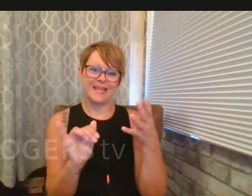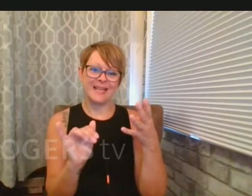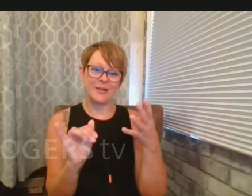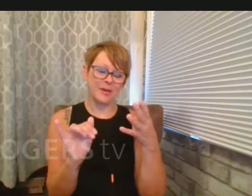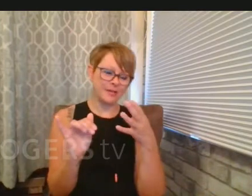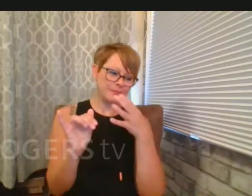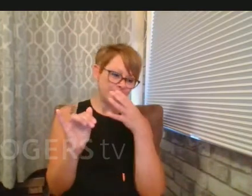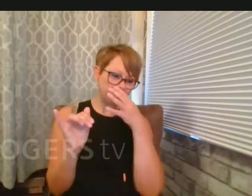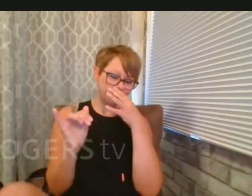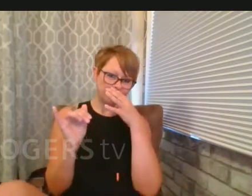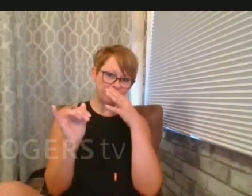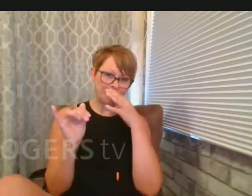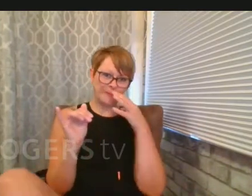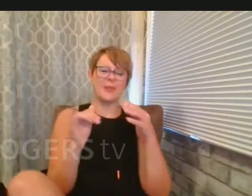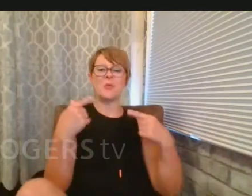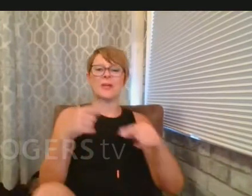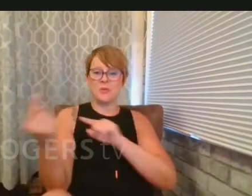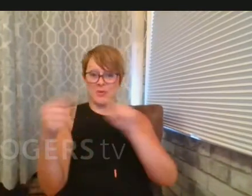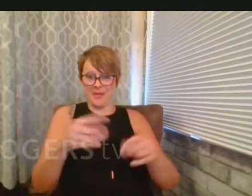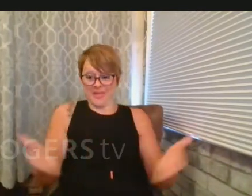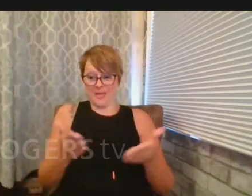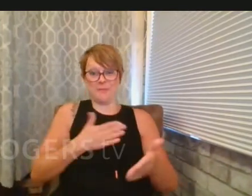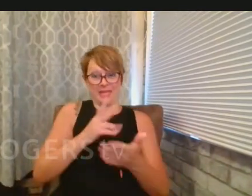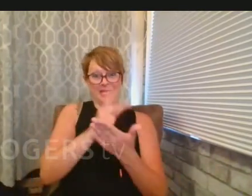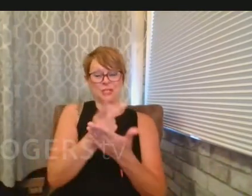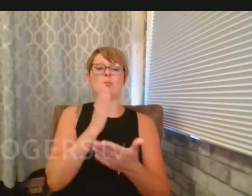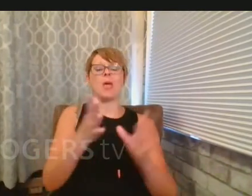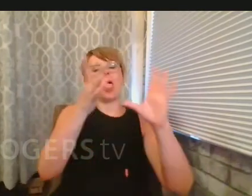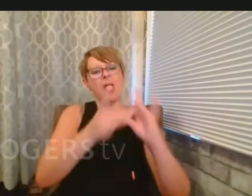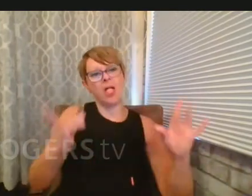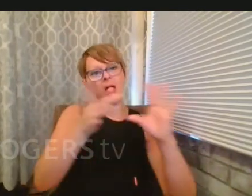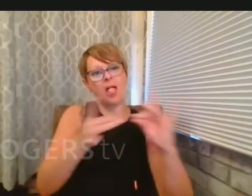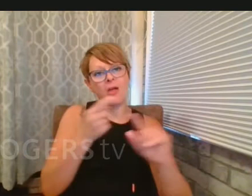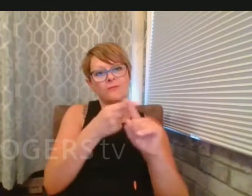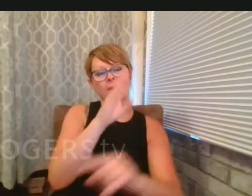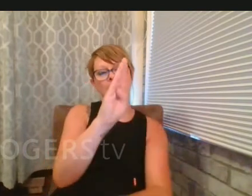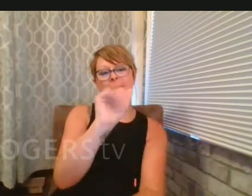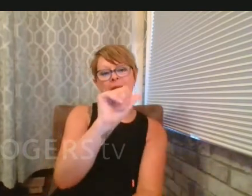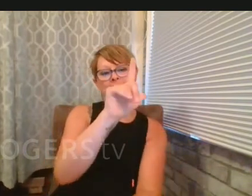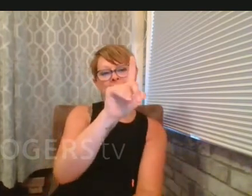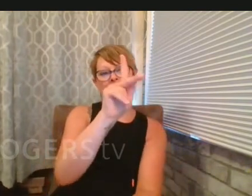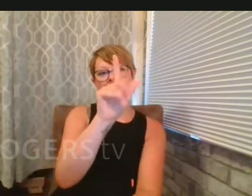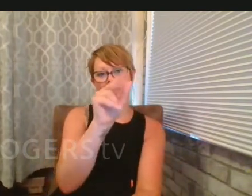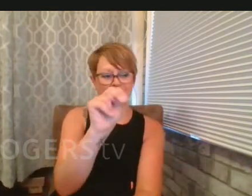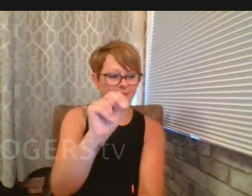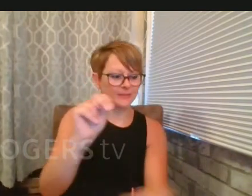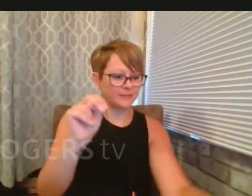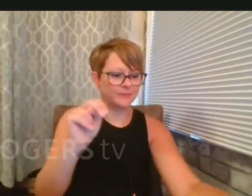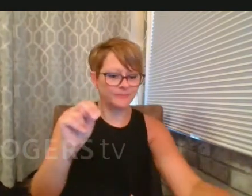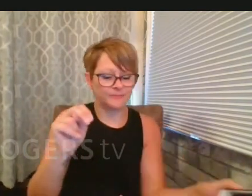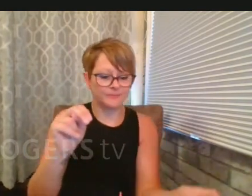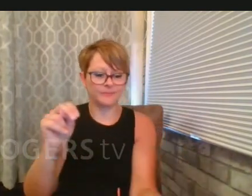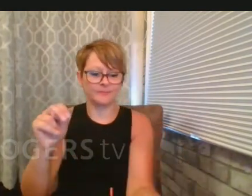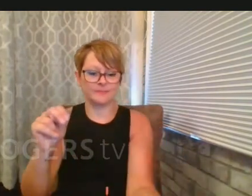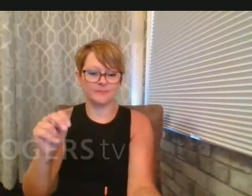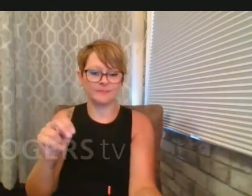here, we will tell you a story from the Balkans, let's say about one of the oldest bridges in my hometown, Mostar.